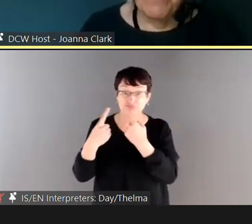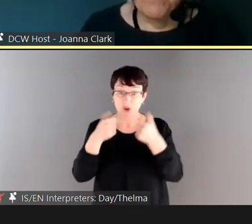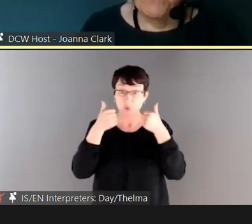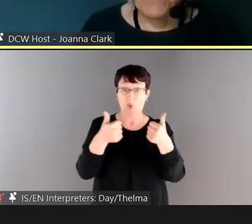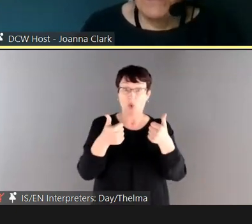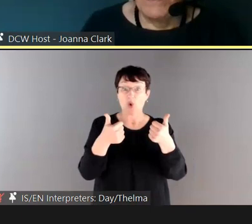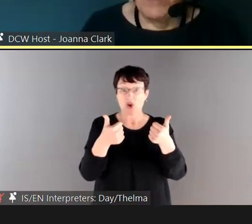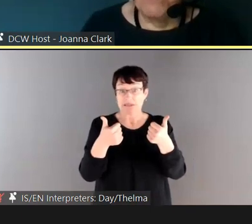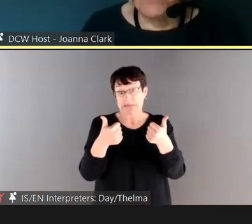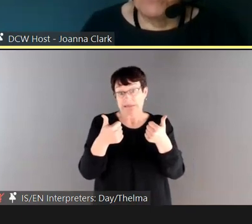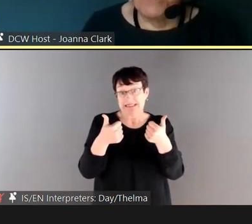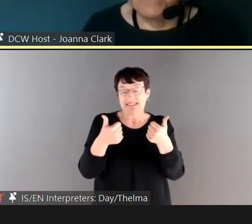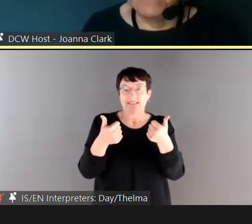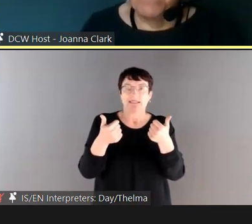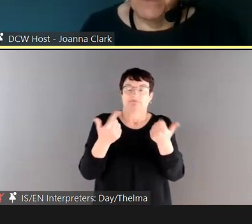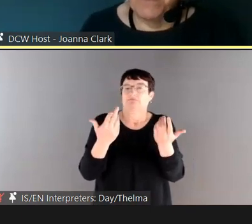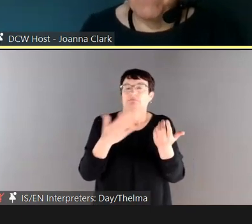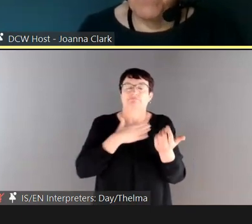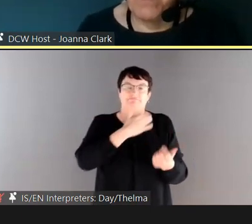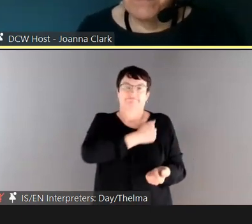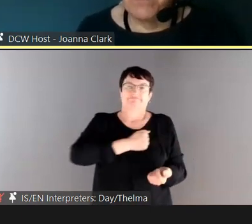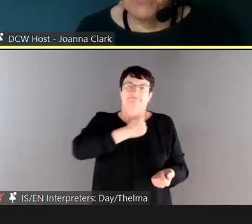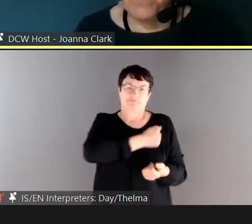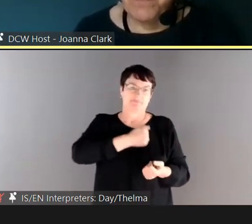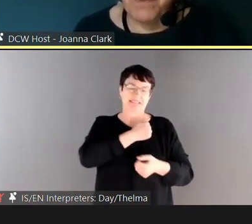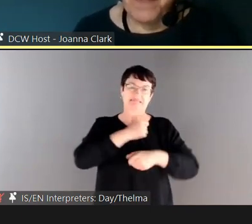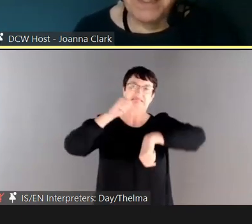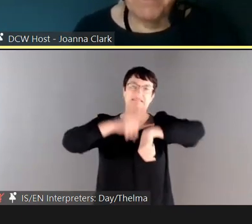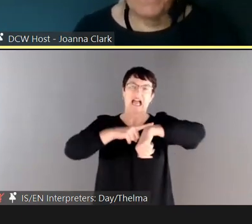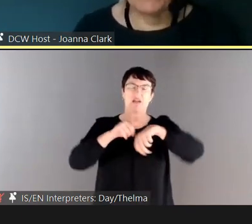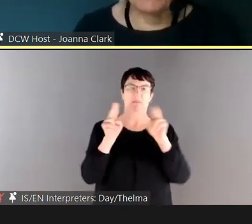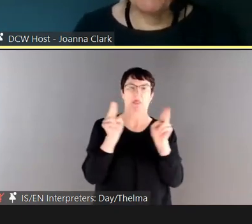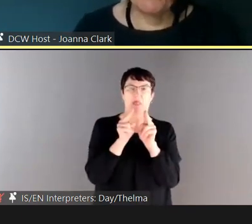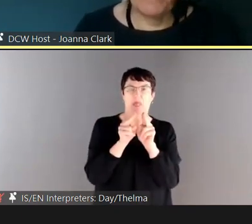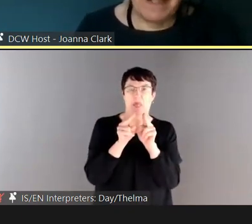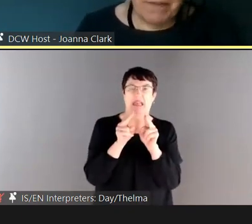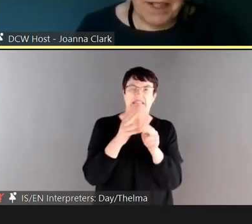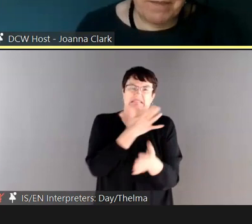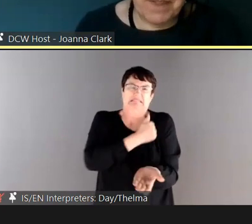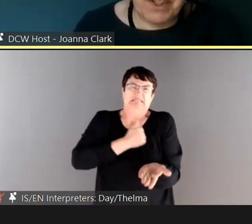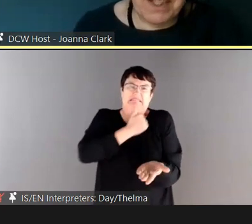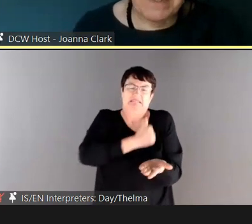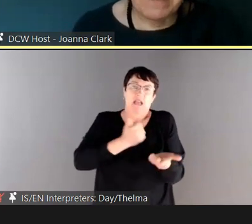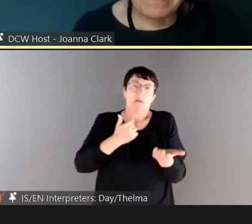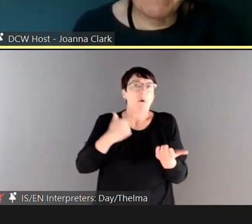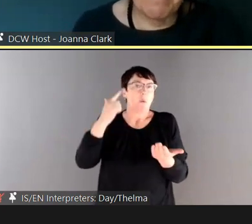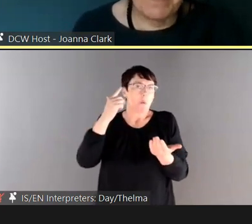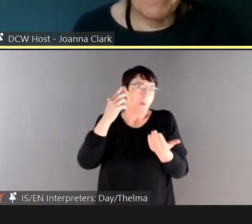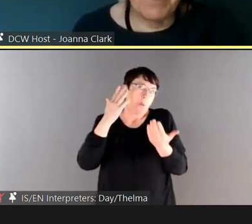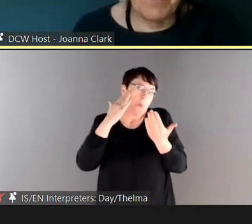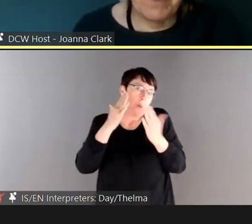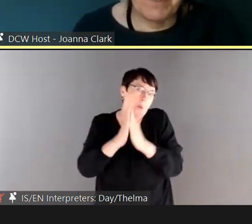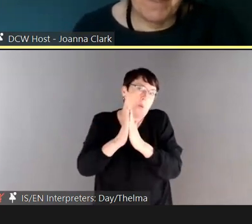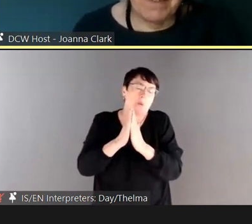chat rooms. I'm sorry you didn't perhaps have quite as long as we promised, but I hope enough time to just at least